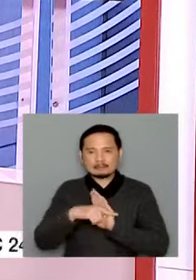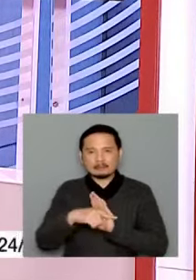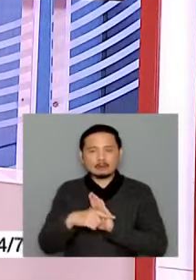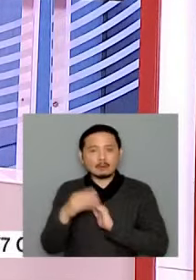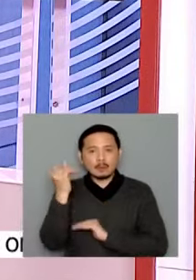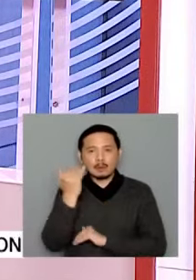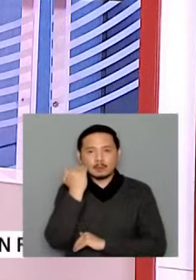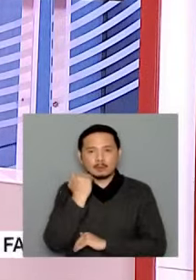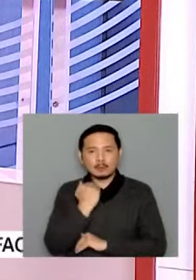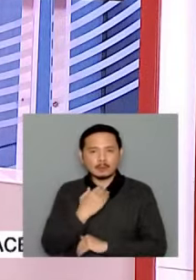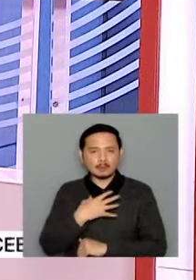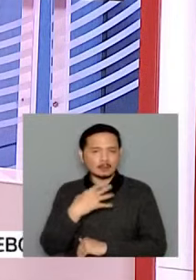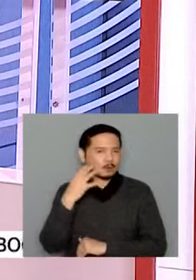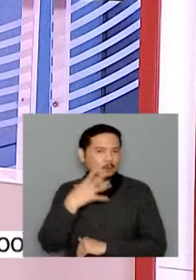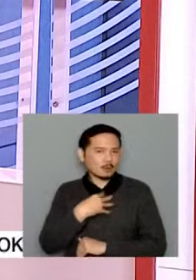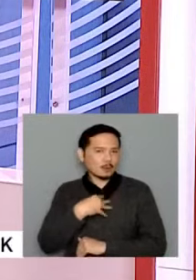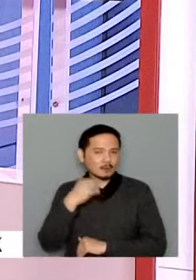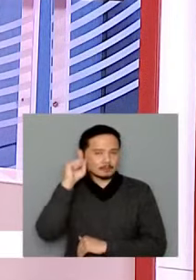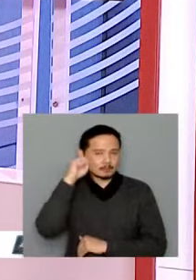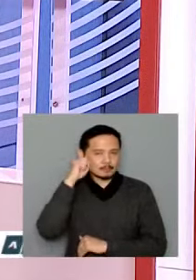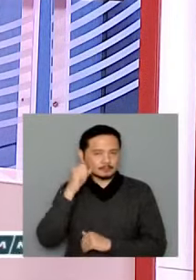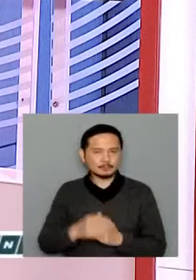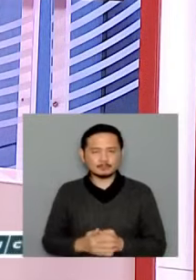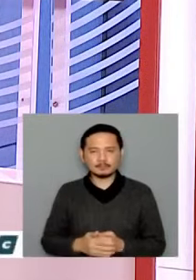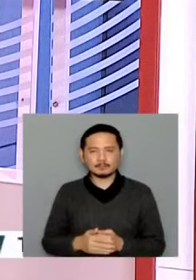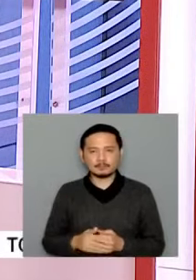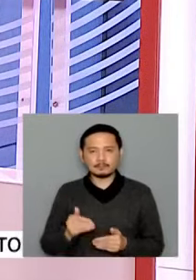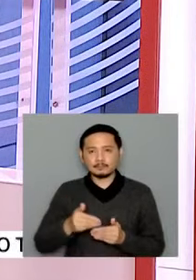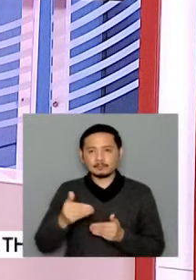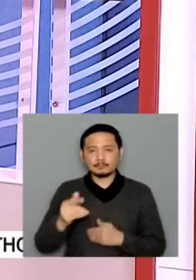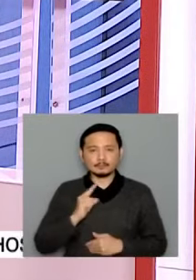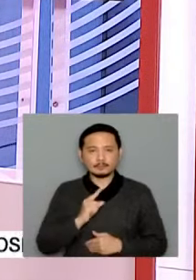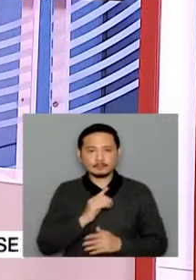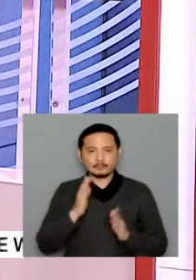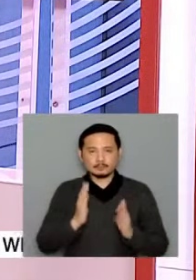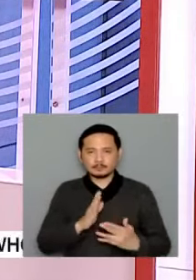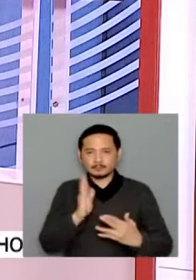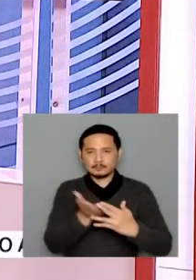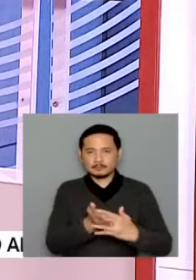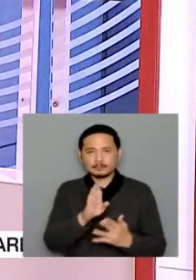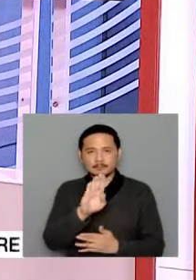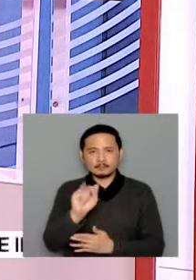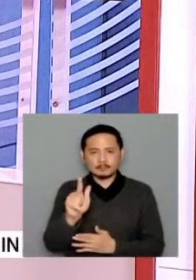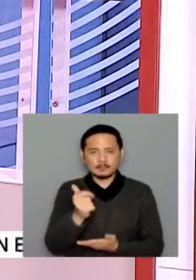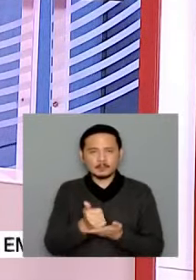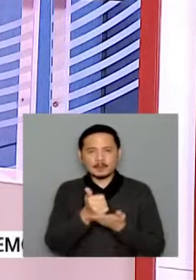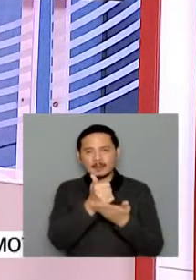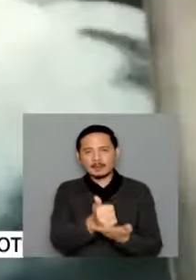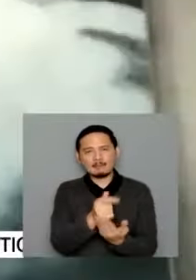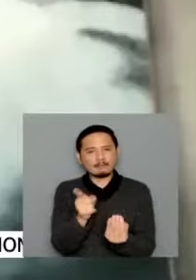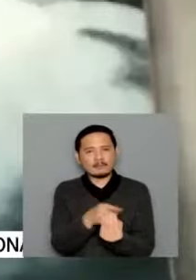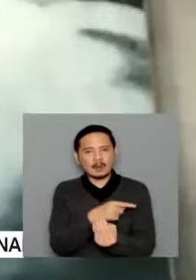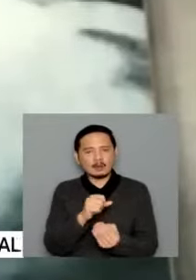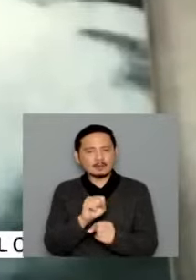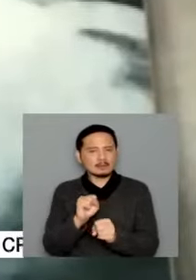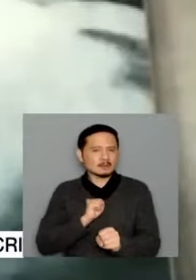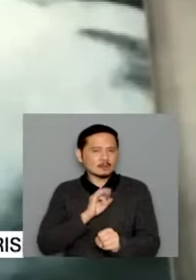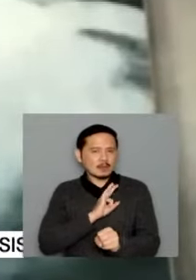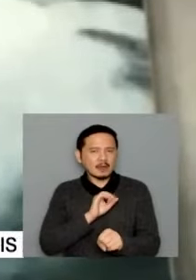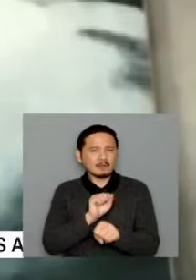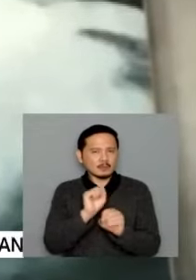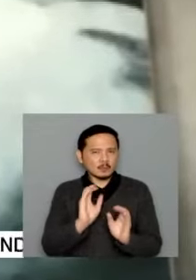In other news, a lawmaker has filed a bill seeking unemployment insurance for displaced workers. Under her proposal, Marikina